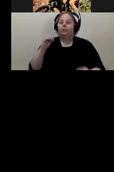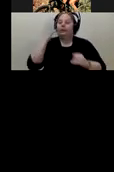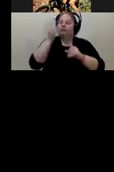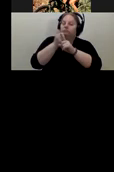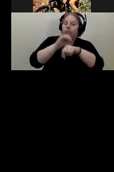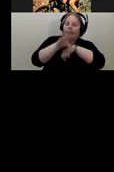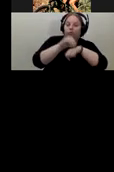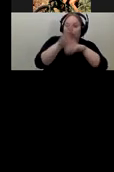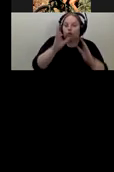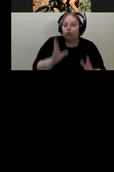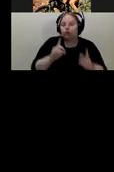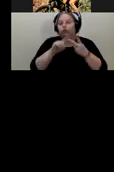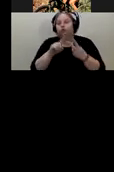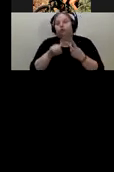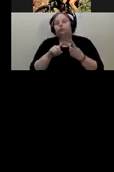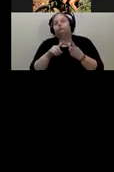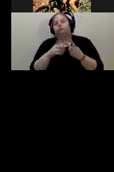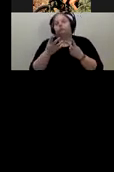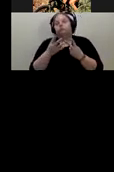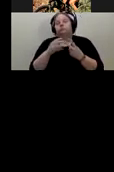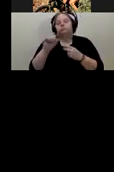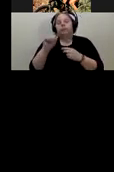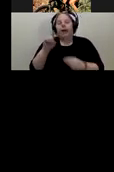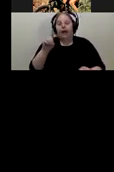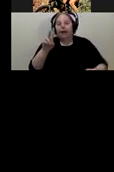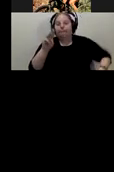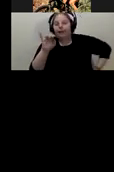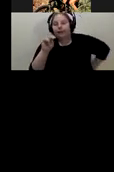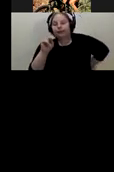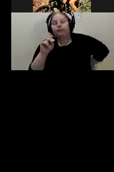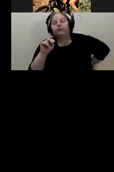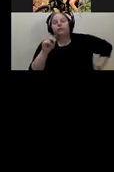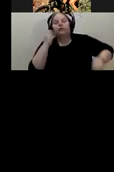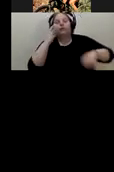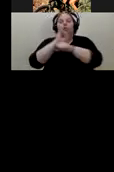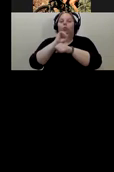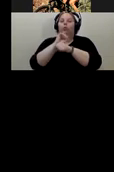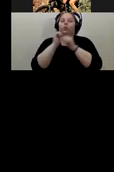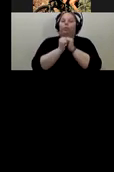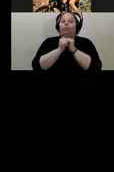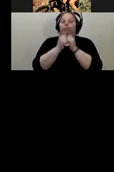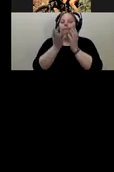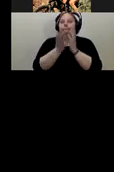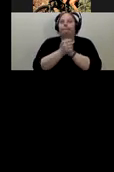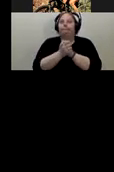whether you're a counselor, whether you're an administrator, whether you're working with